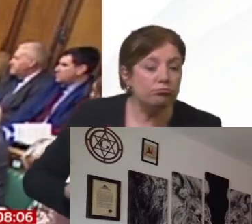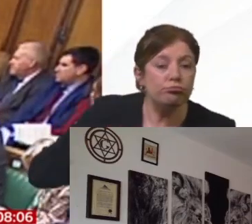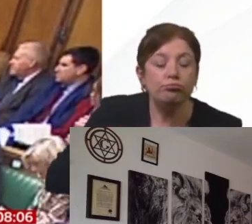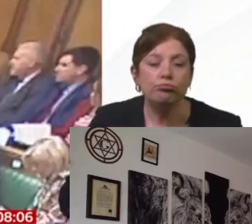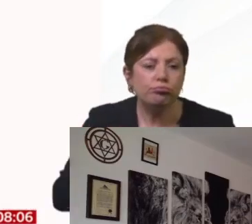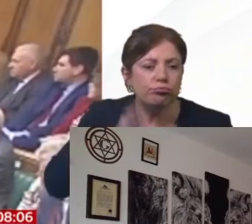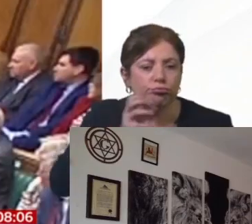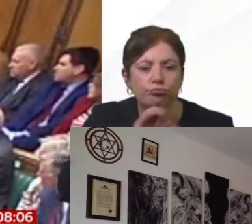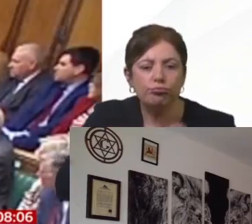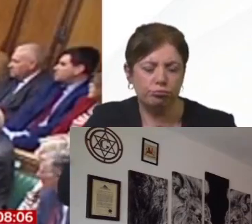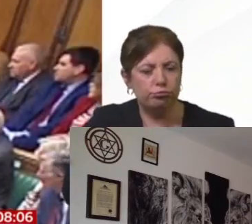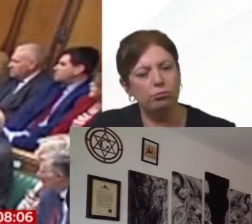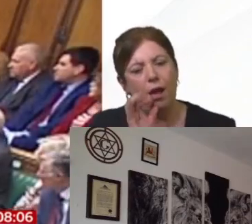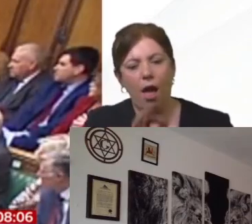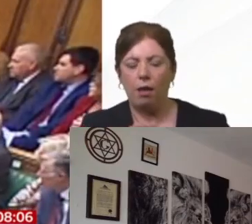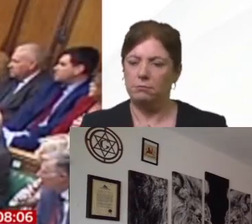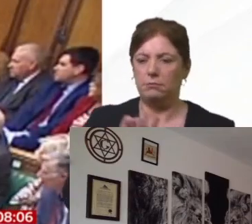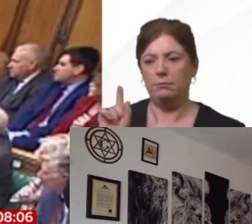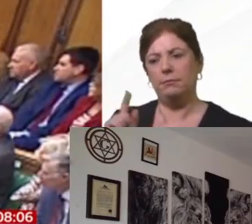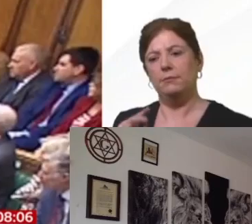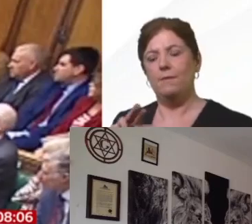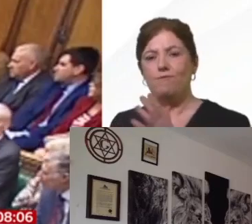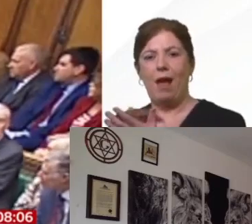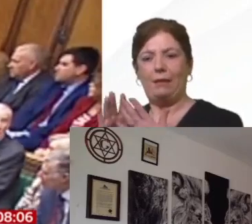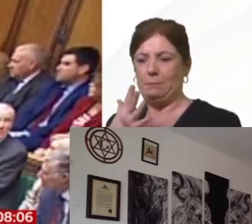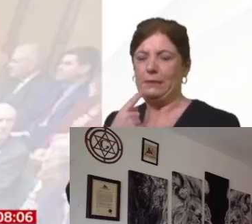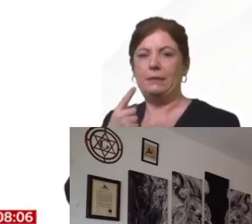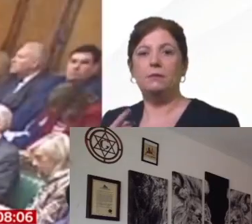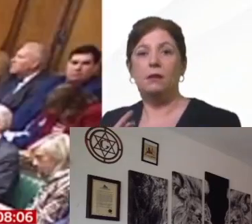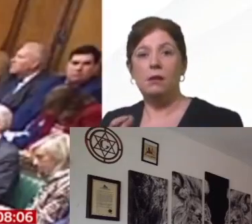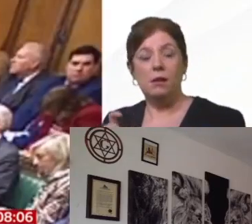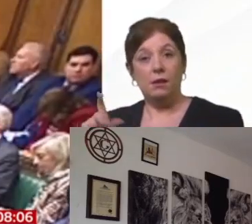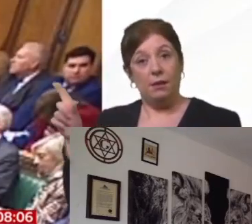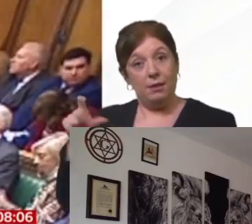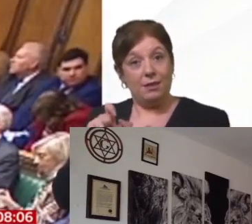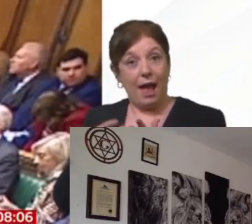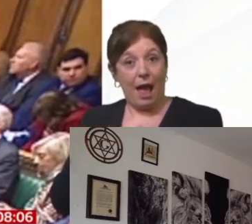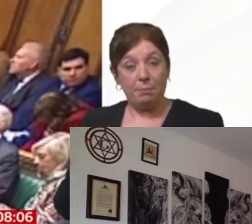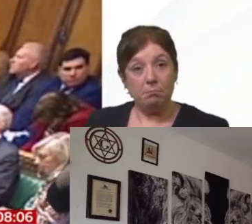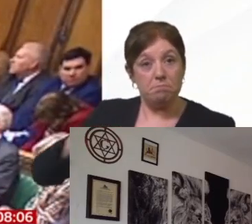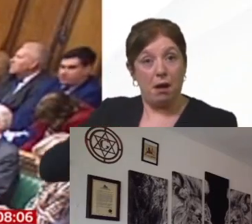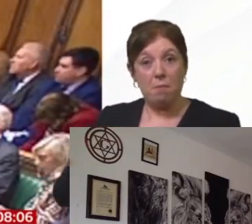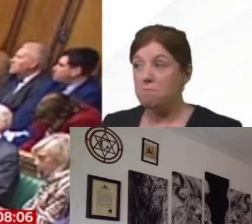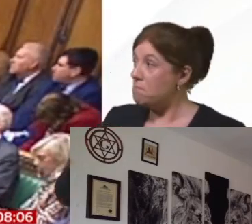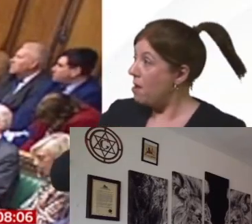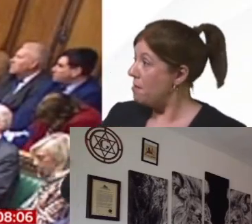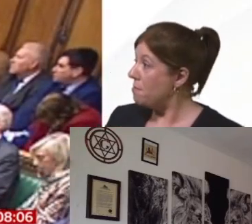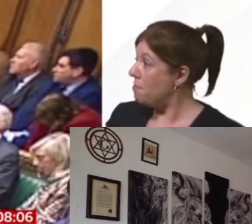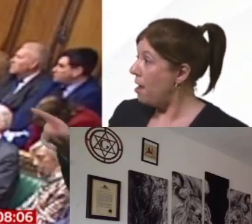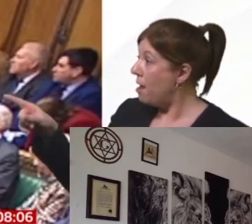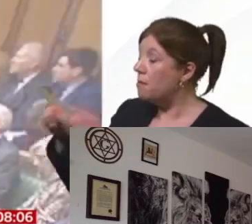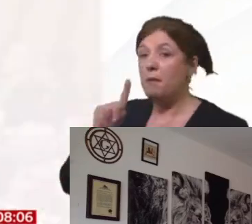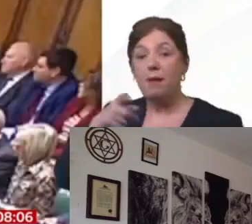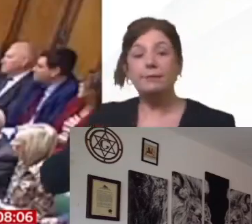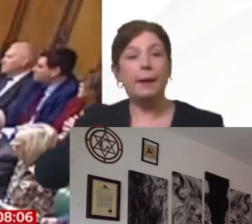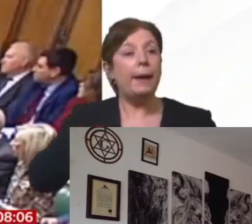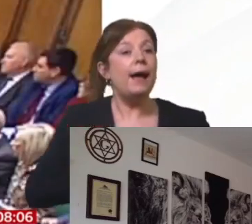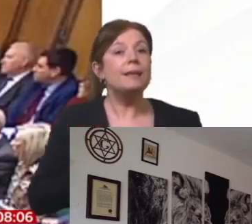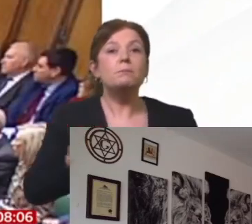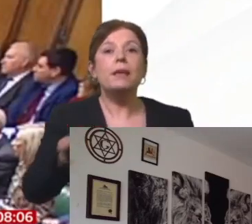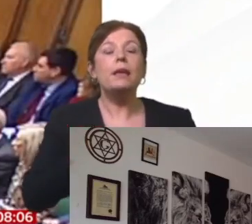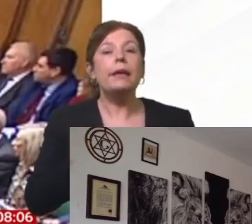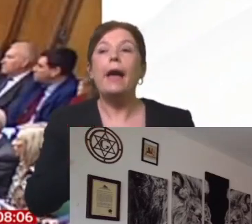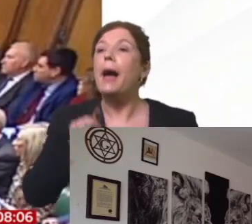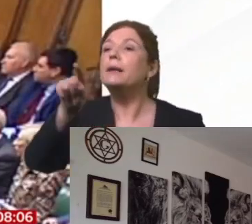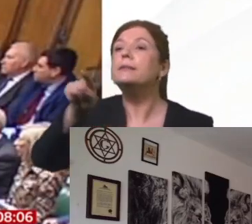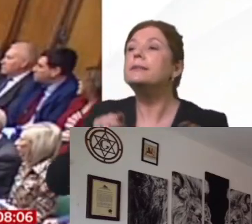was indicating that she wanted to ask a question, but she wasn't called by the Speaker, Sir Lindsay Hoyle. You say that some